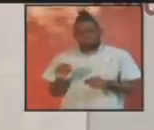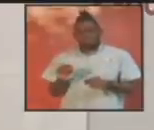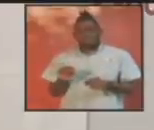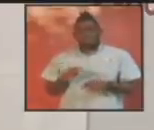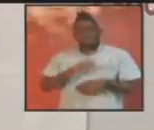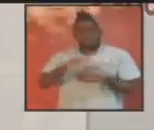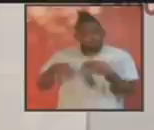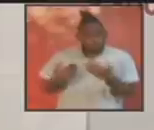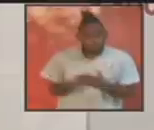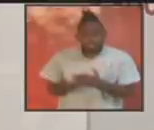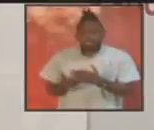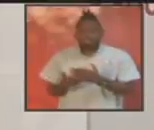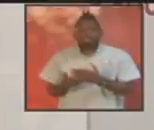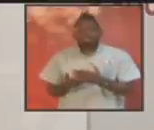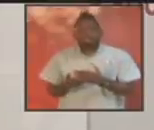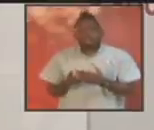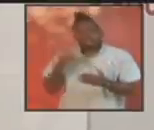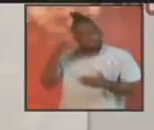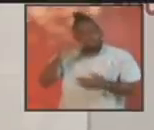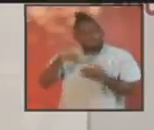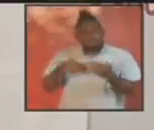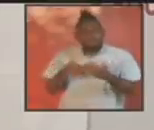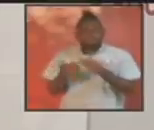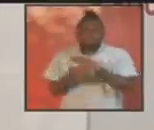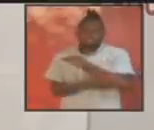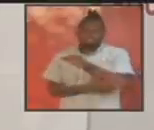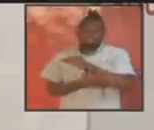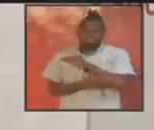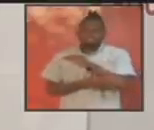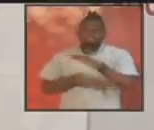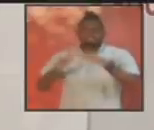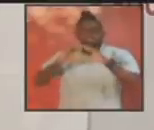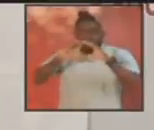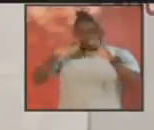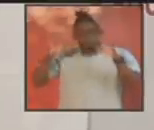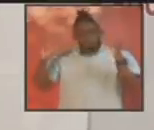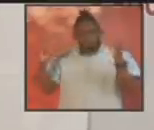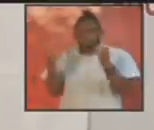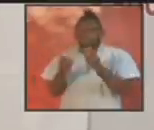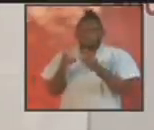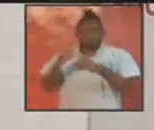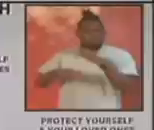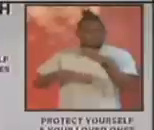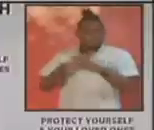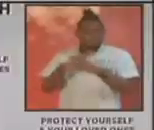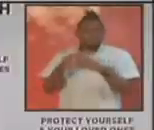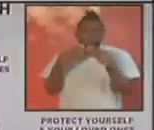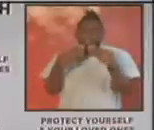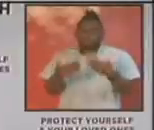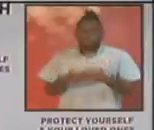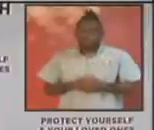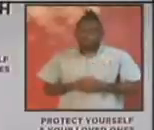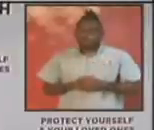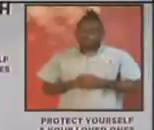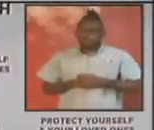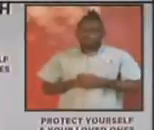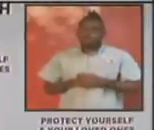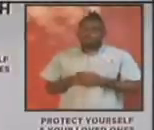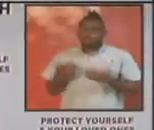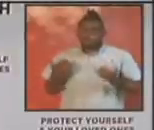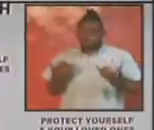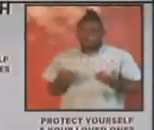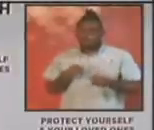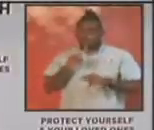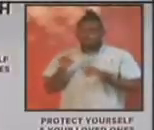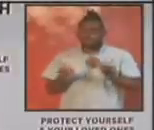all developing peoples around the world. With that, I thank you, and we are available for questions. Thank you very